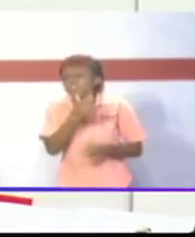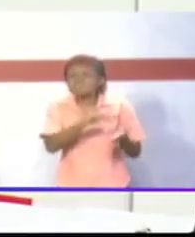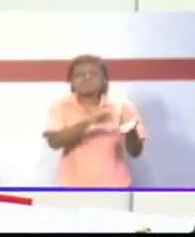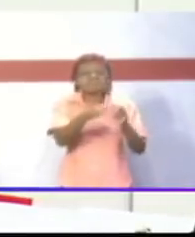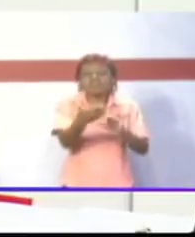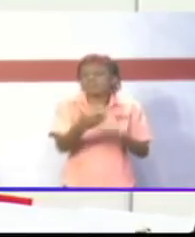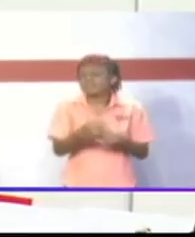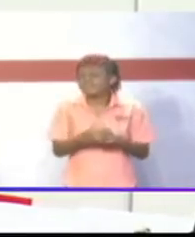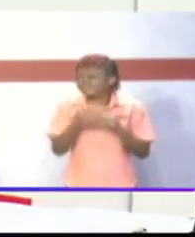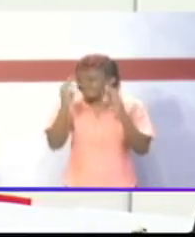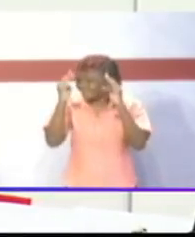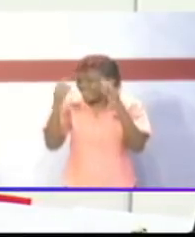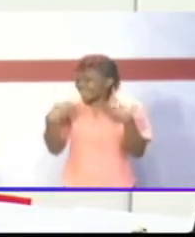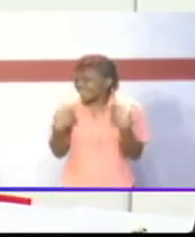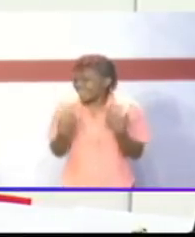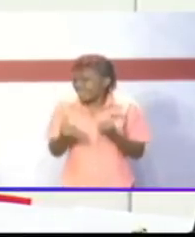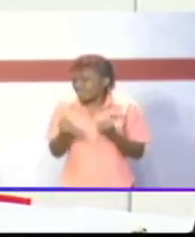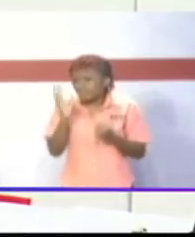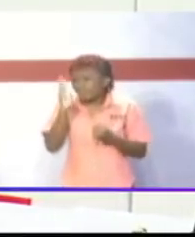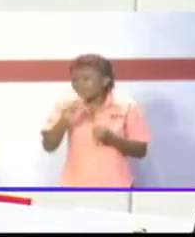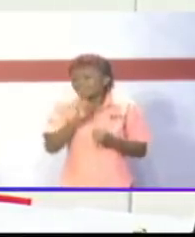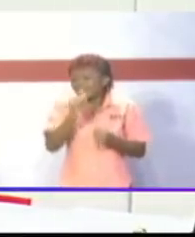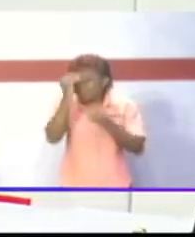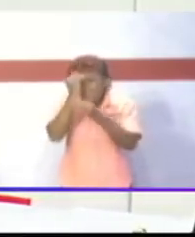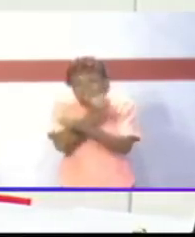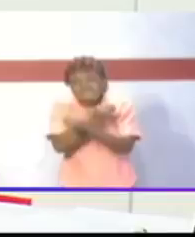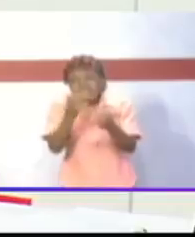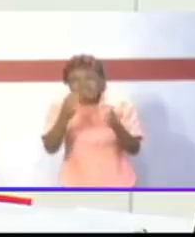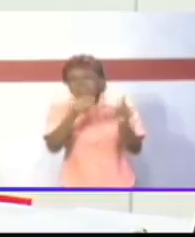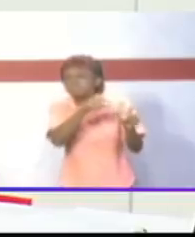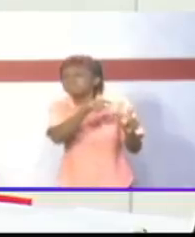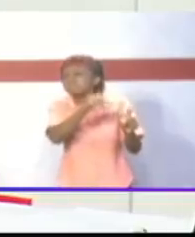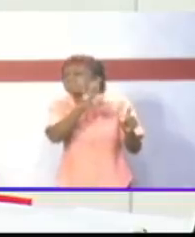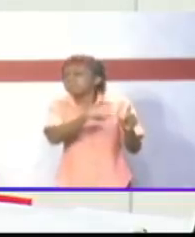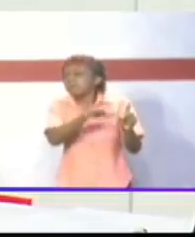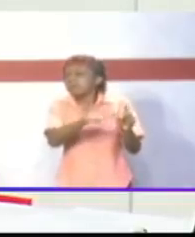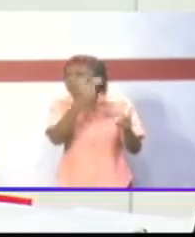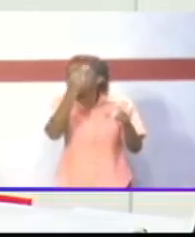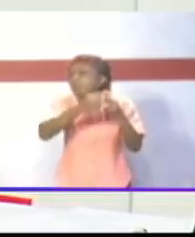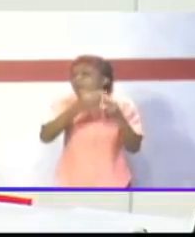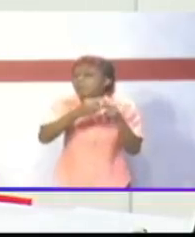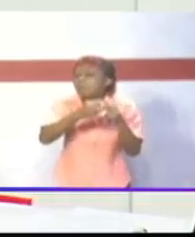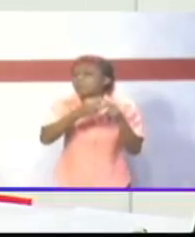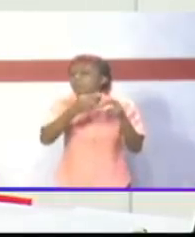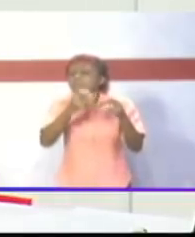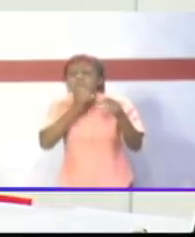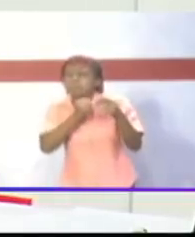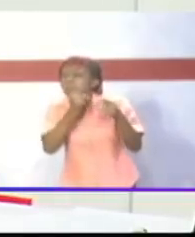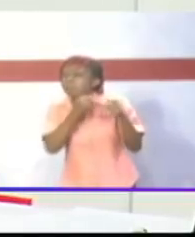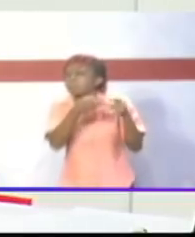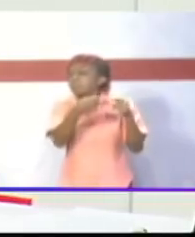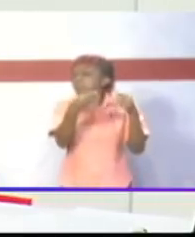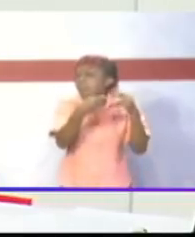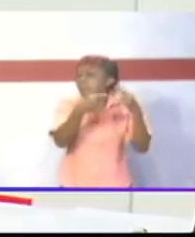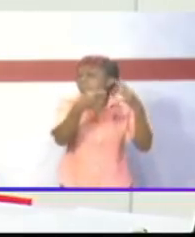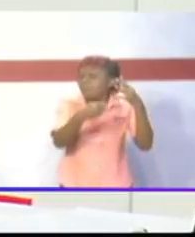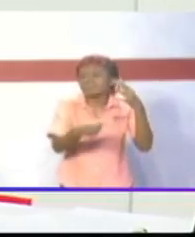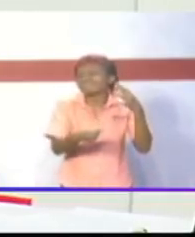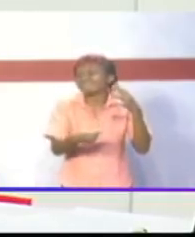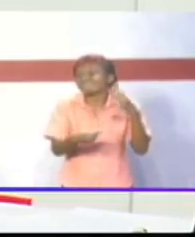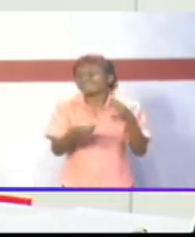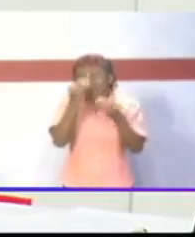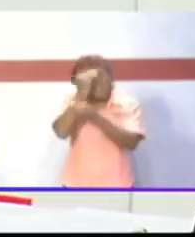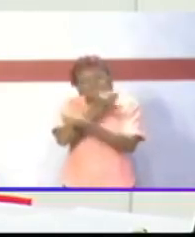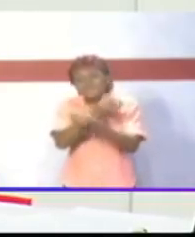details of the deceased child. Again, we would use this opportunity to extend our condolences to